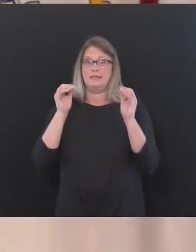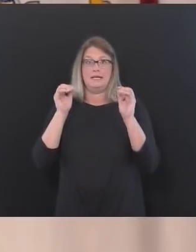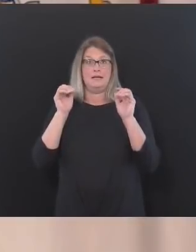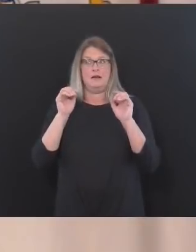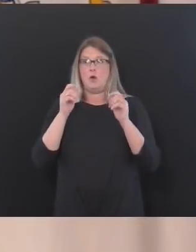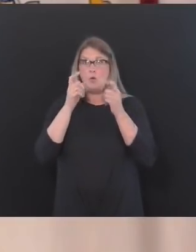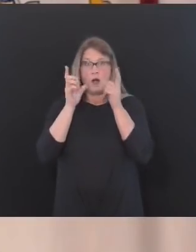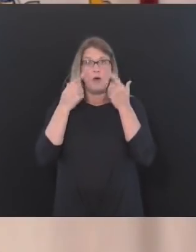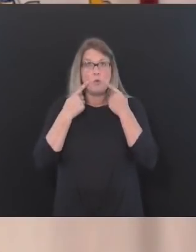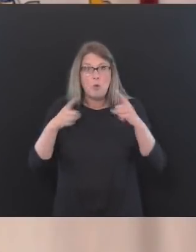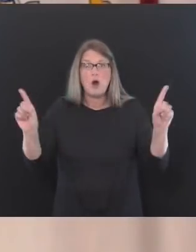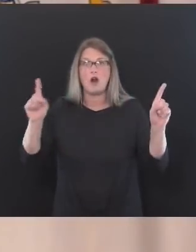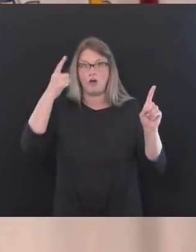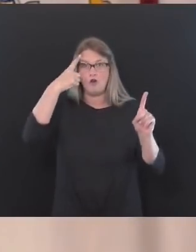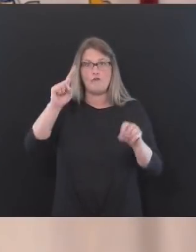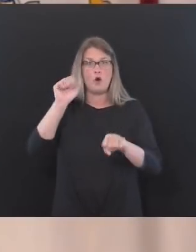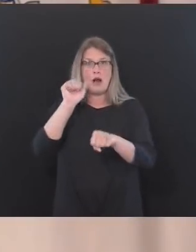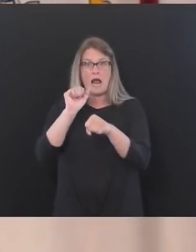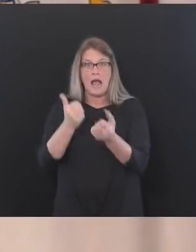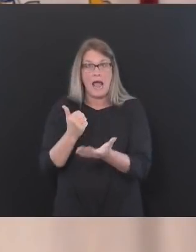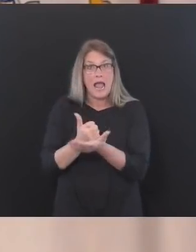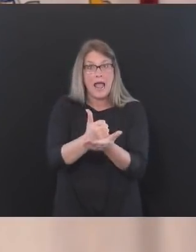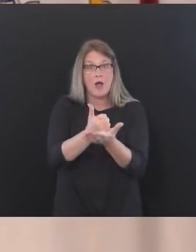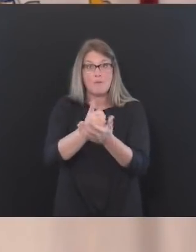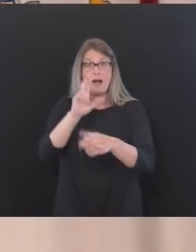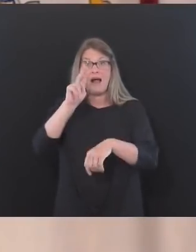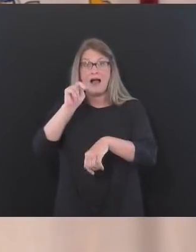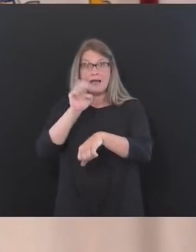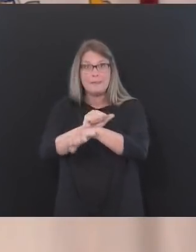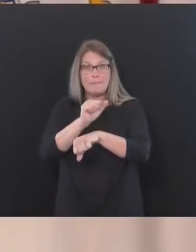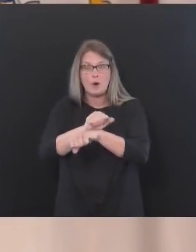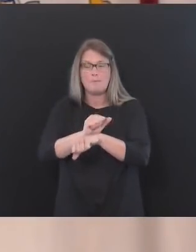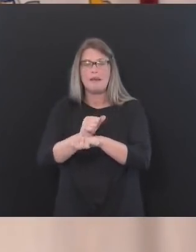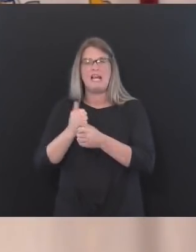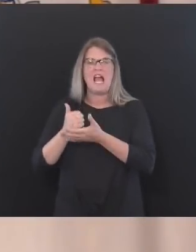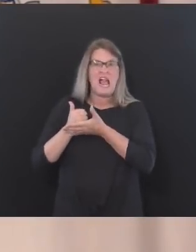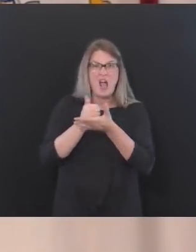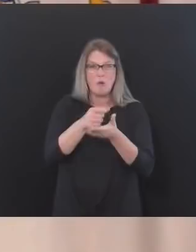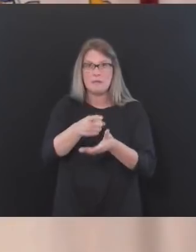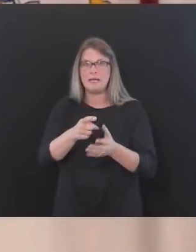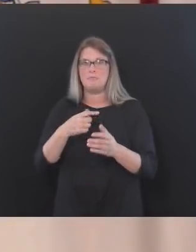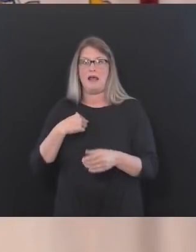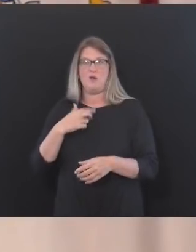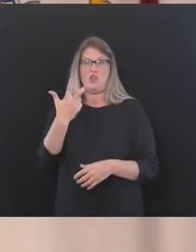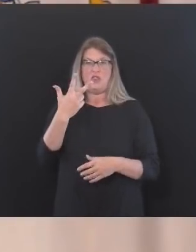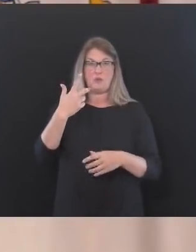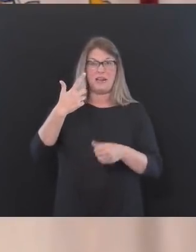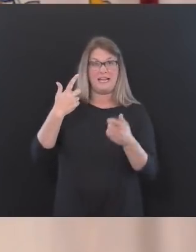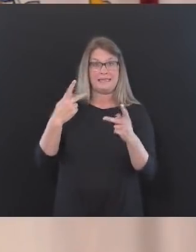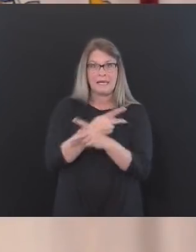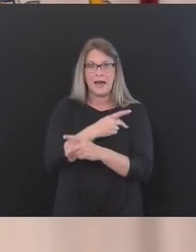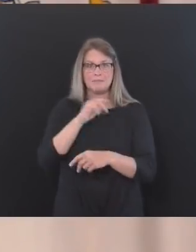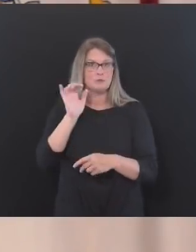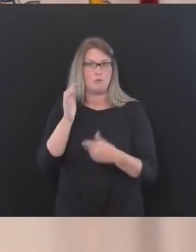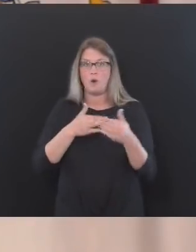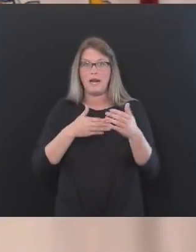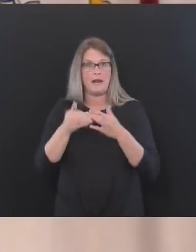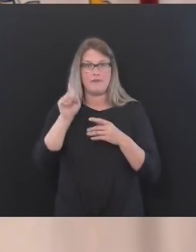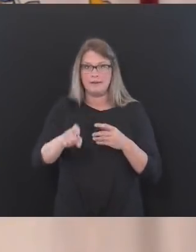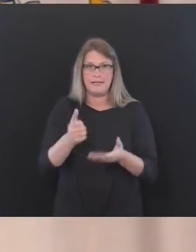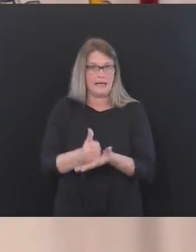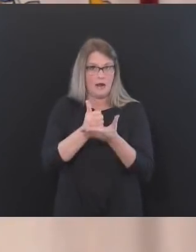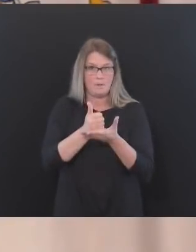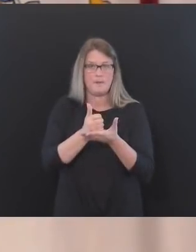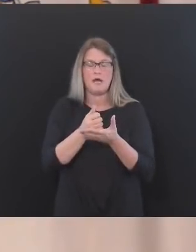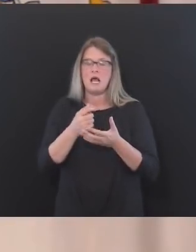adequate that workforce is soliciting from the Guard, do 3 times that. because we've got to get these unemployment claims out, and we've got